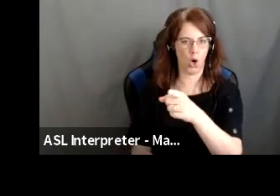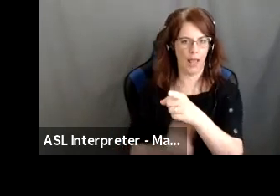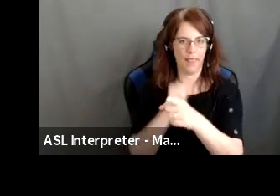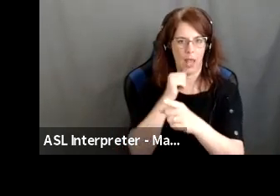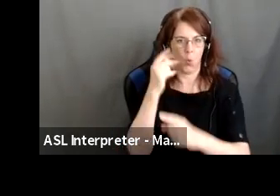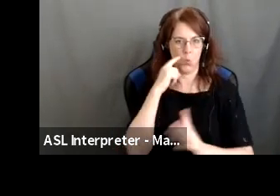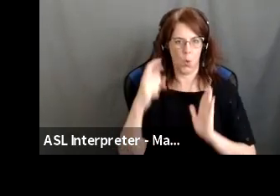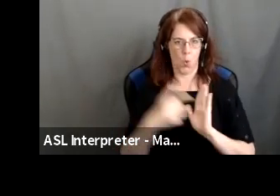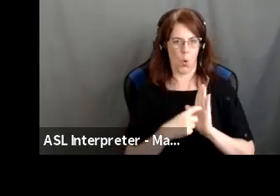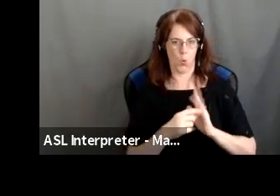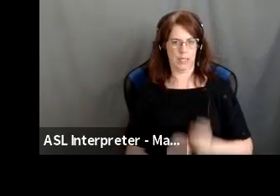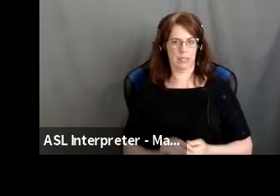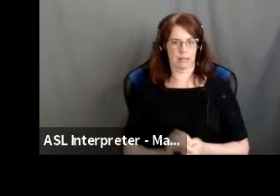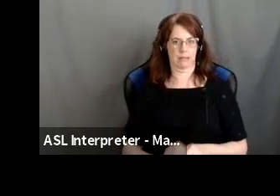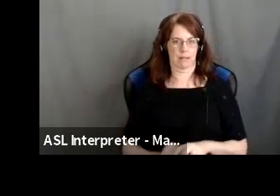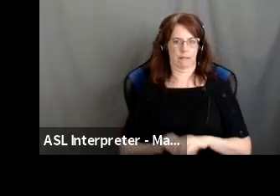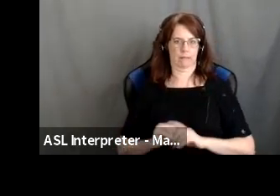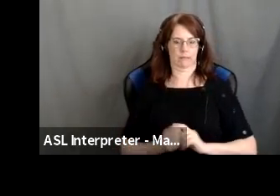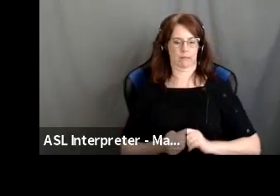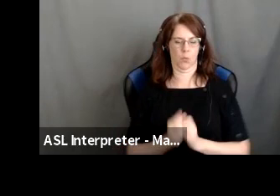so that they are fidgeting with something.